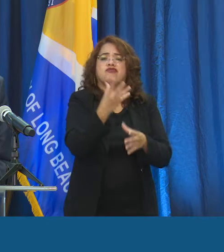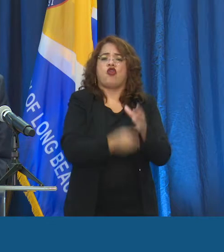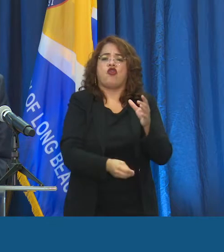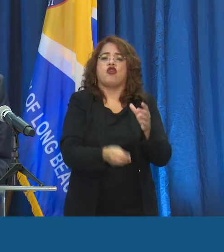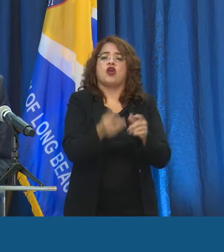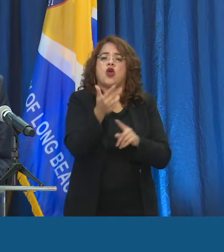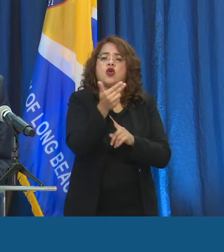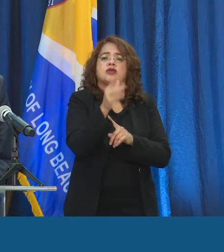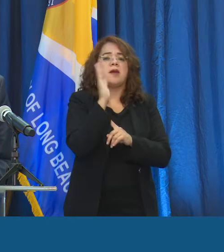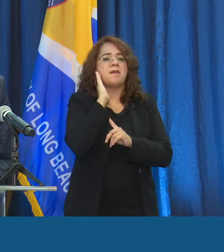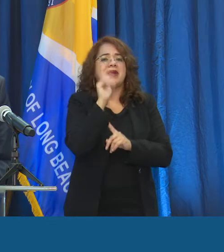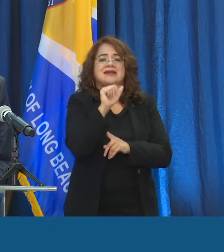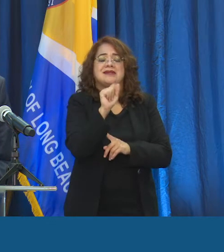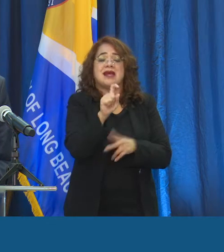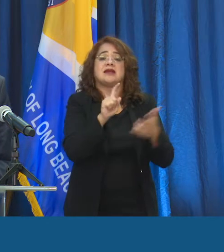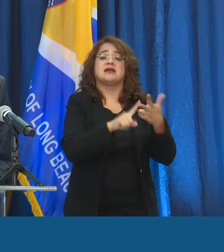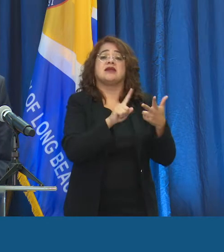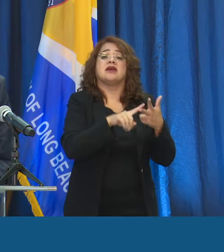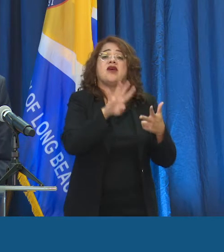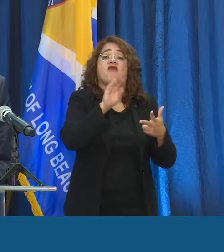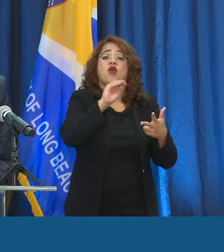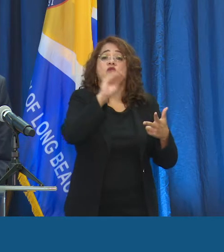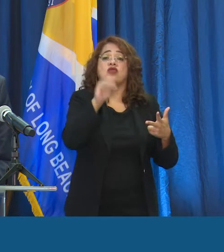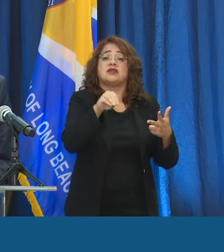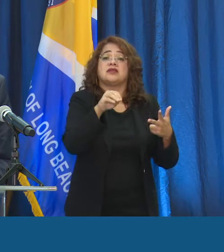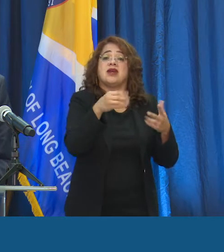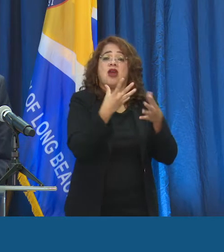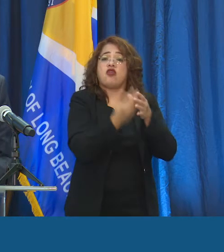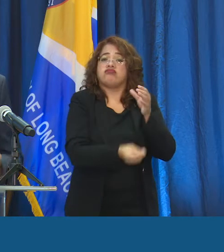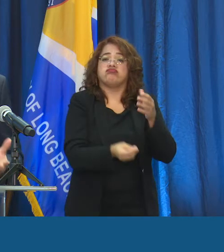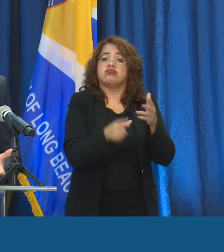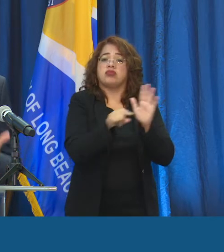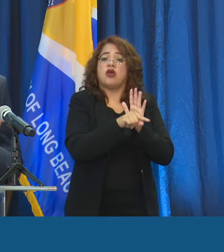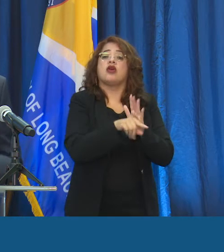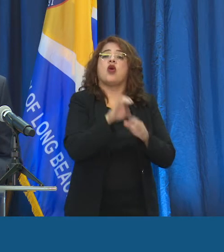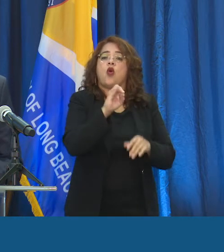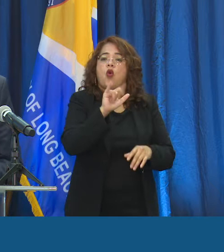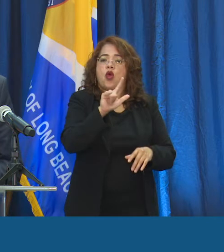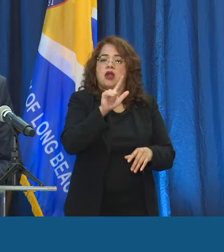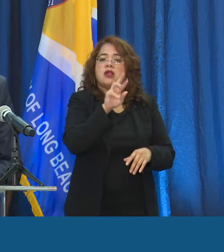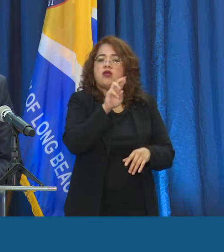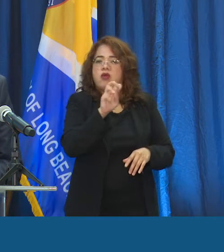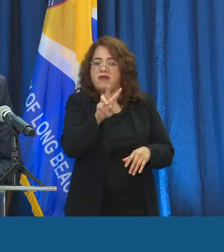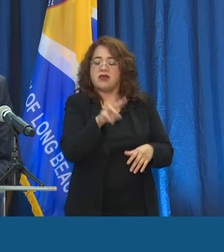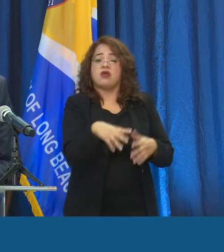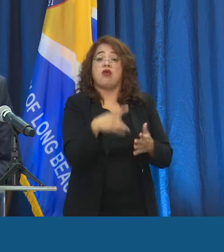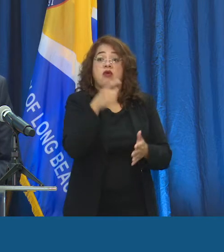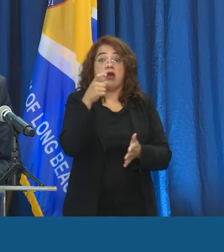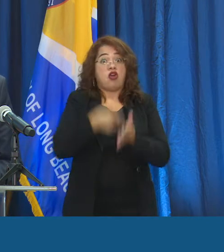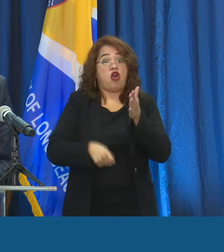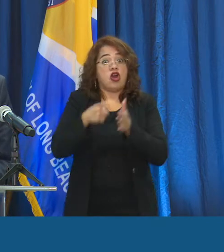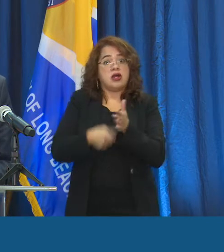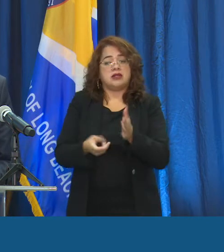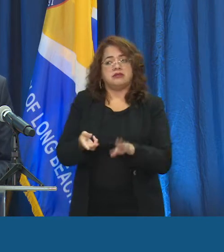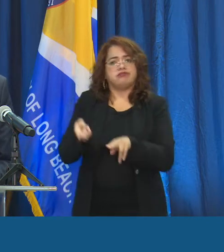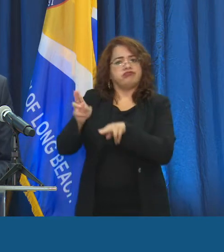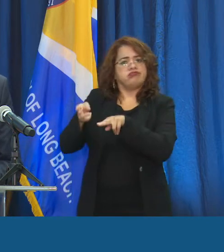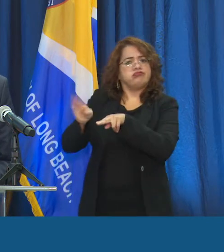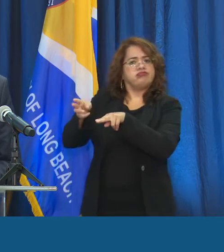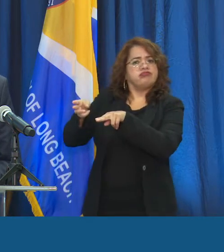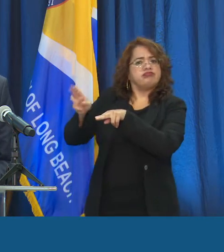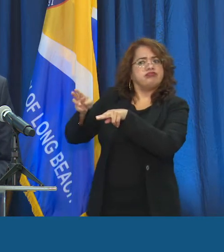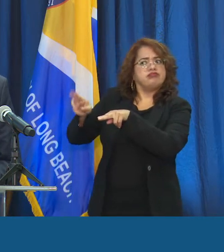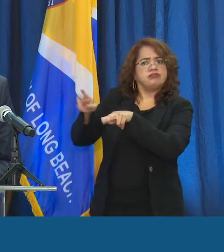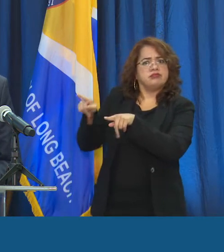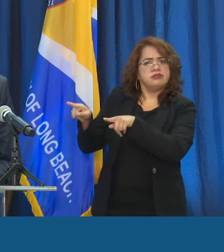tax, 40% loss in oil revenue. We have seen costs continue to grow as the cost of services continue